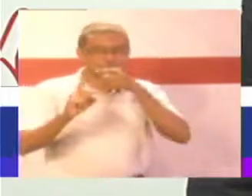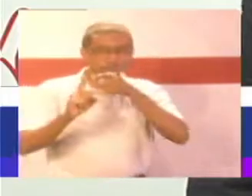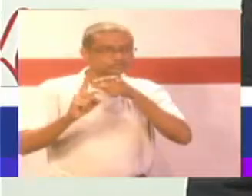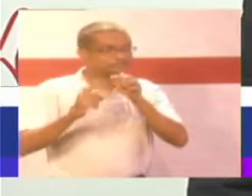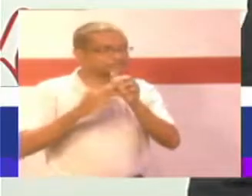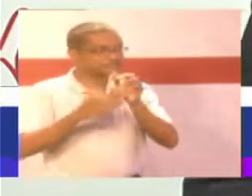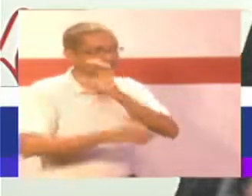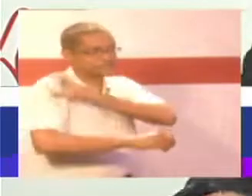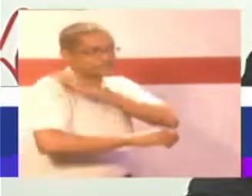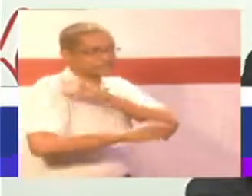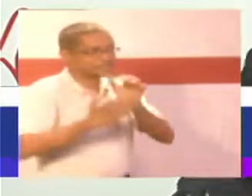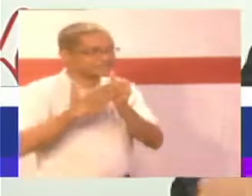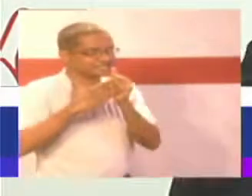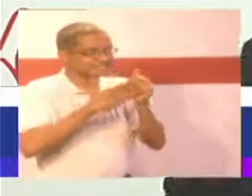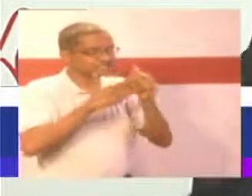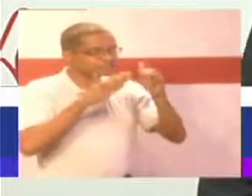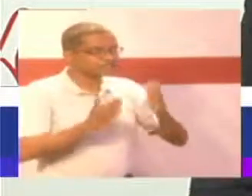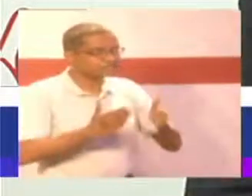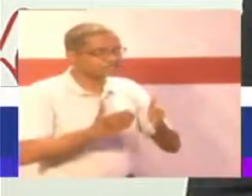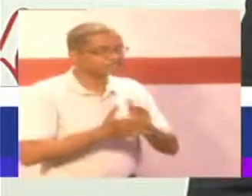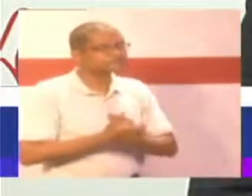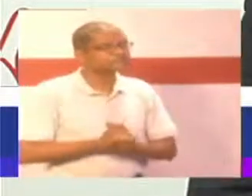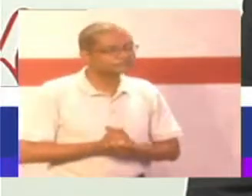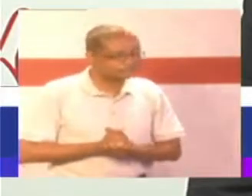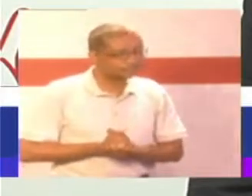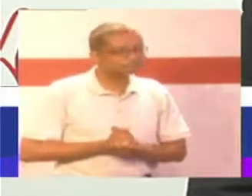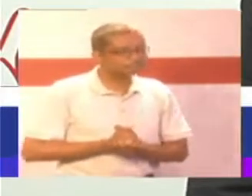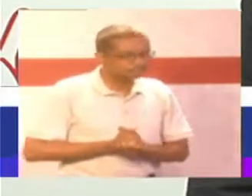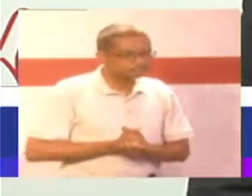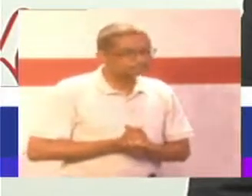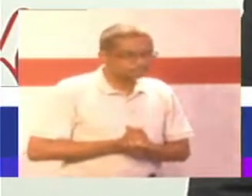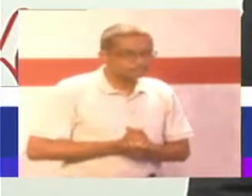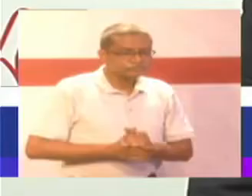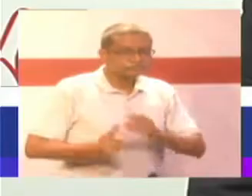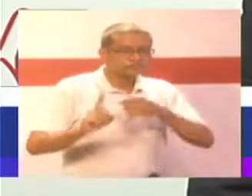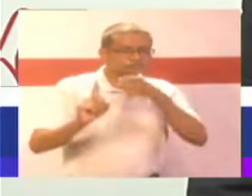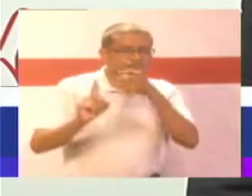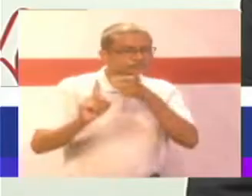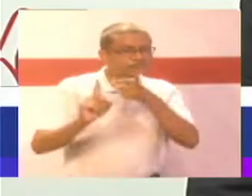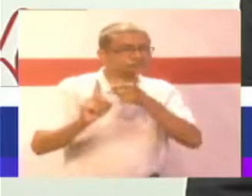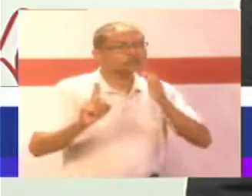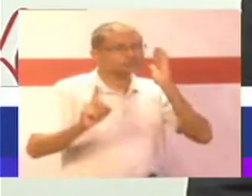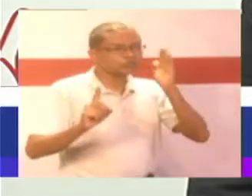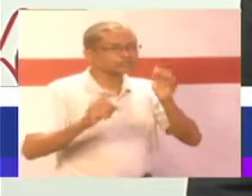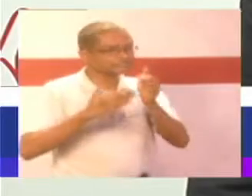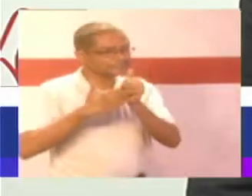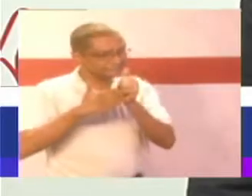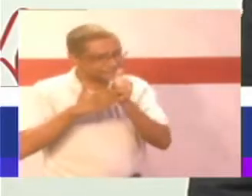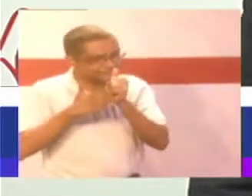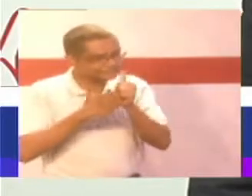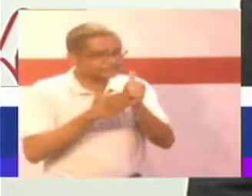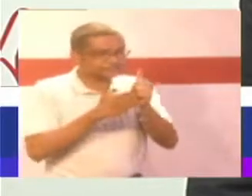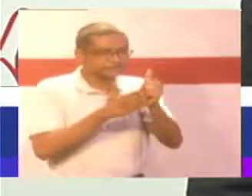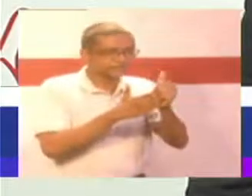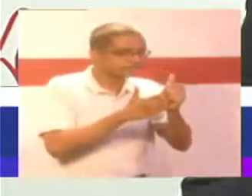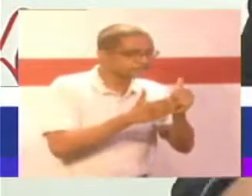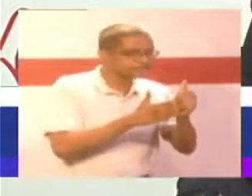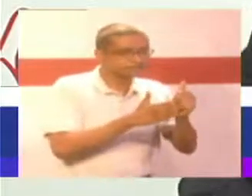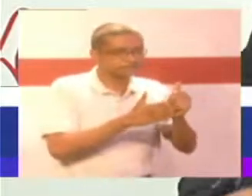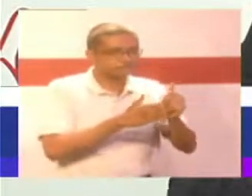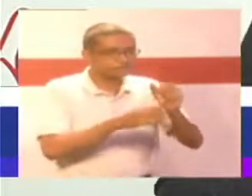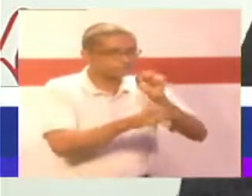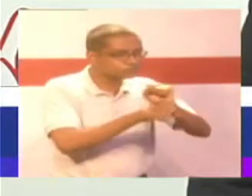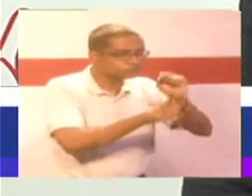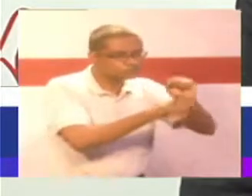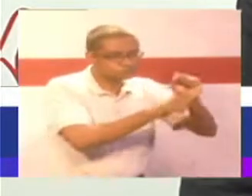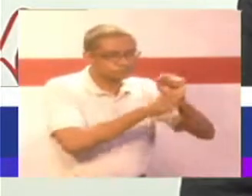specialty on our health team, national COVID-19 health team, will lead the efforts